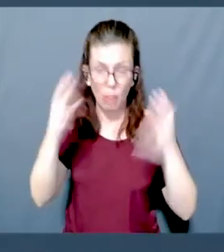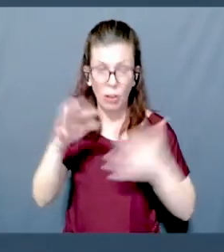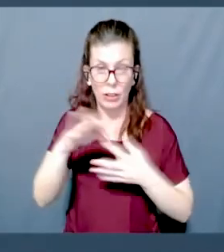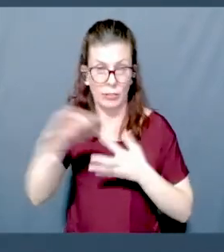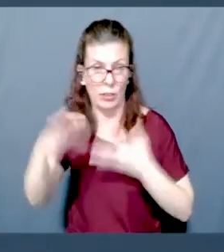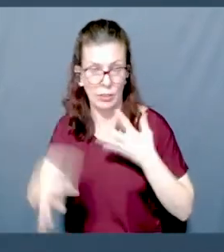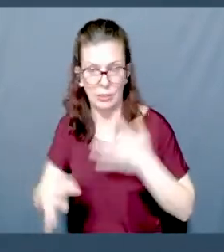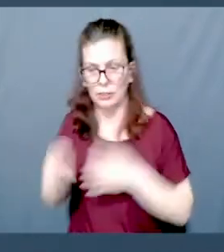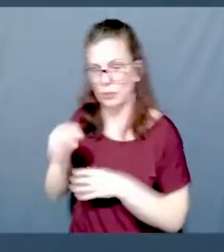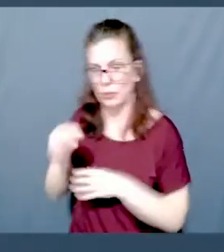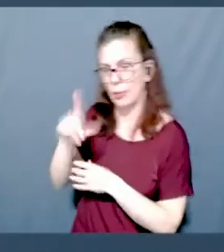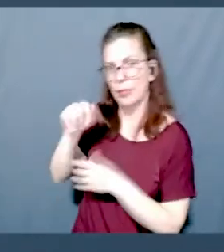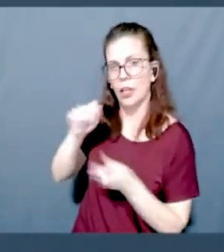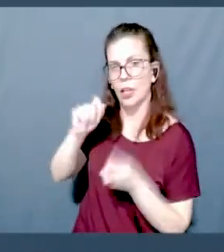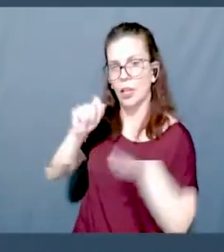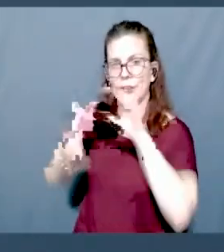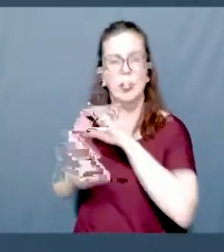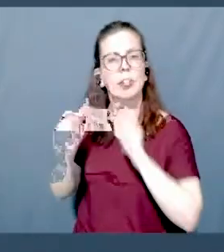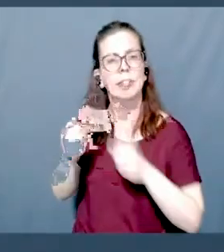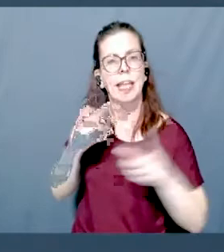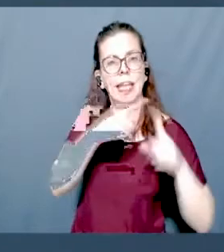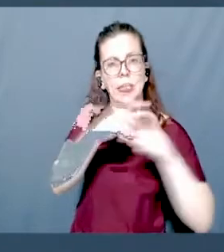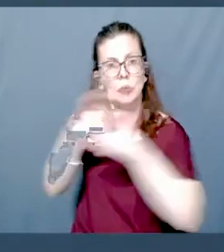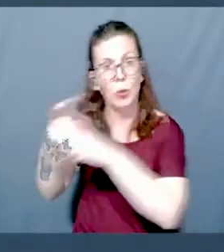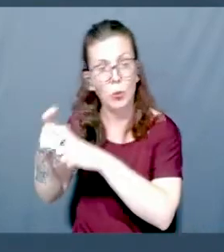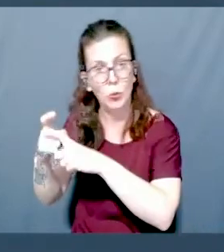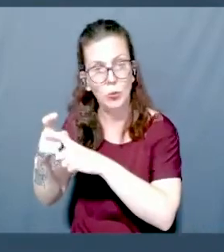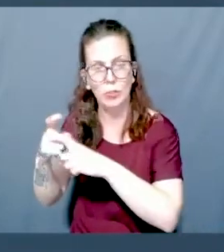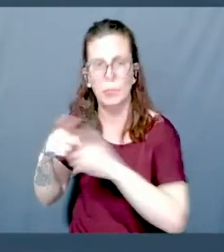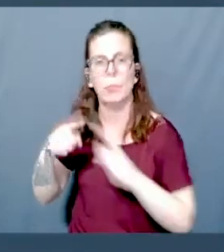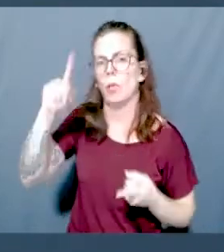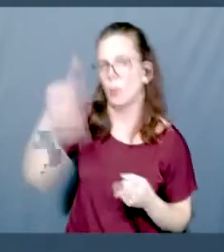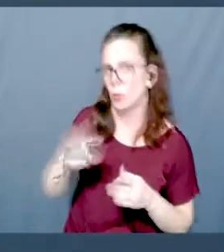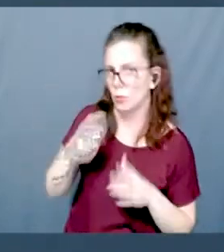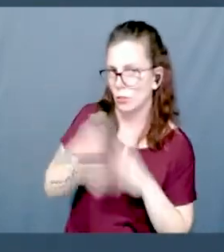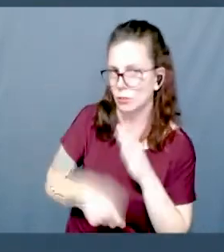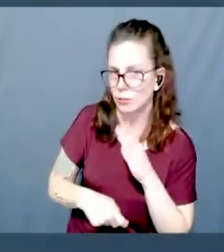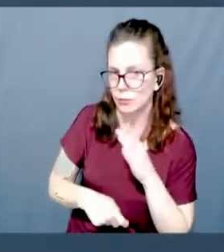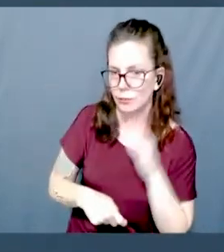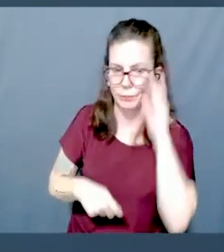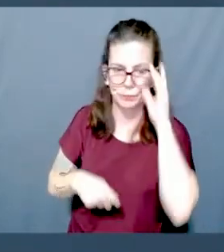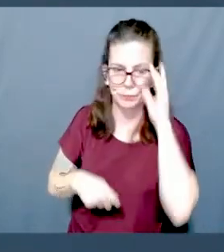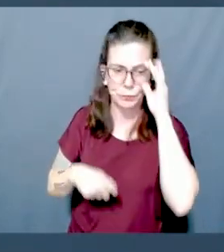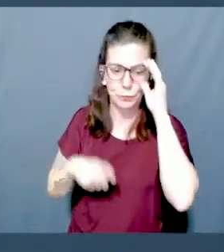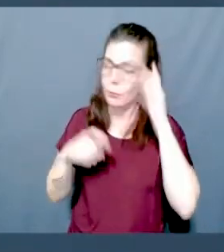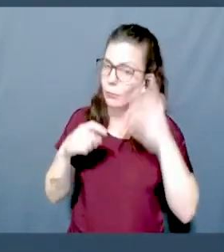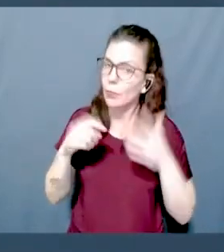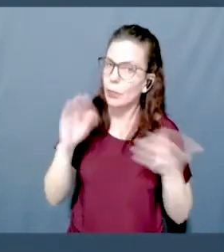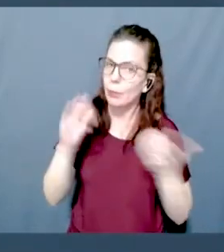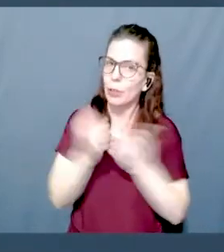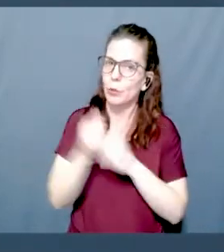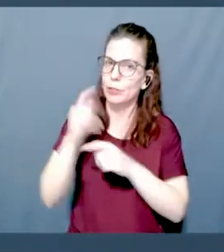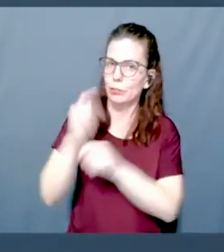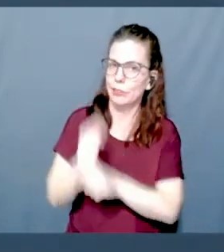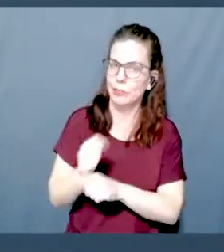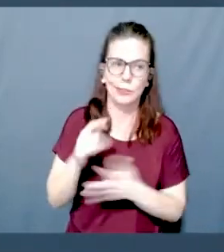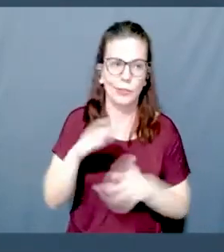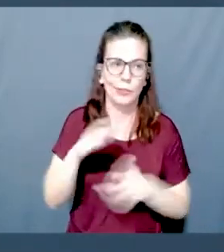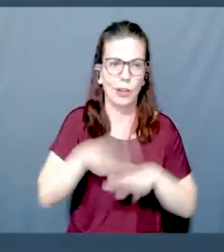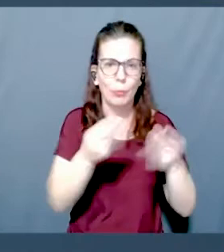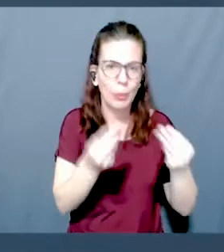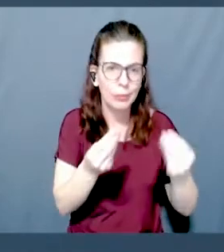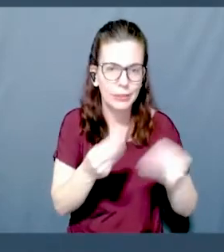to encode that content at a much lower cost than you could traditionally do it, let's say on premises or with